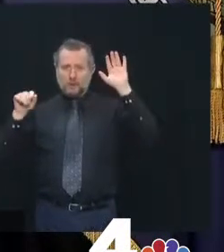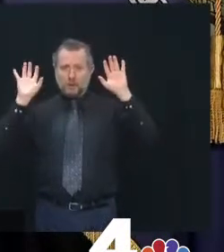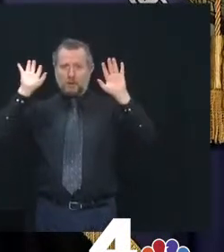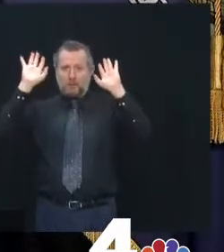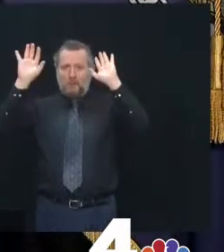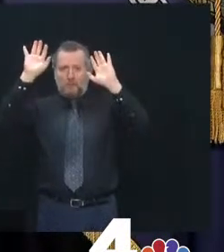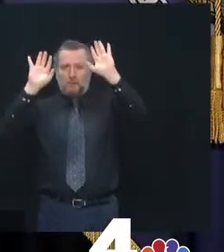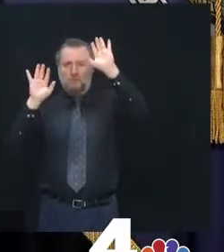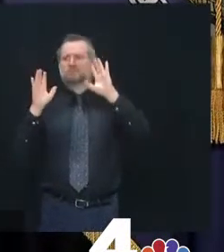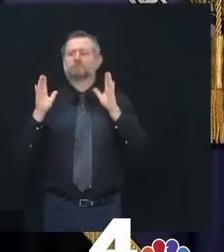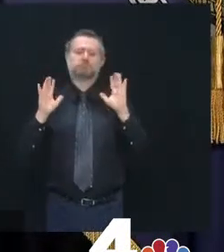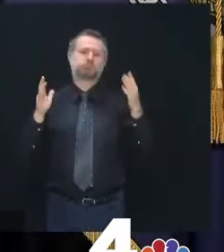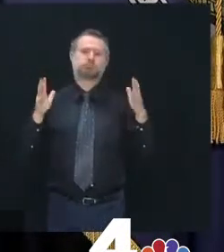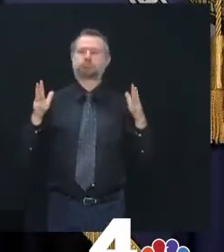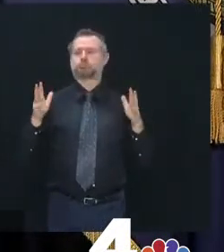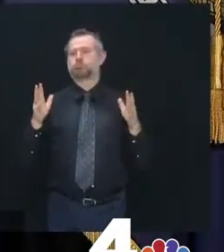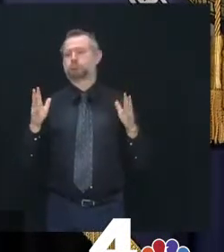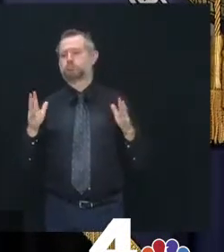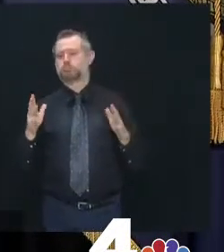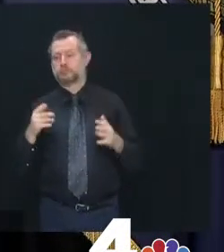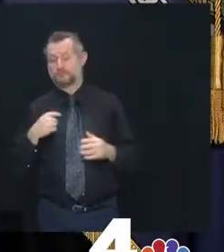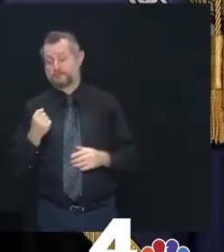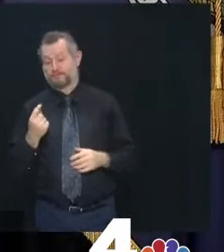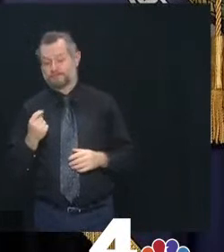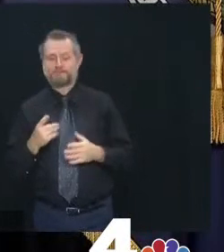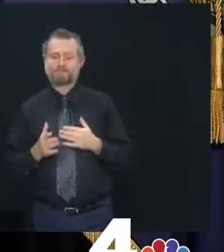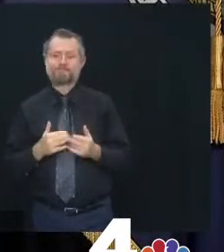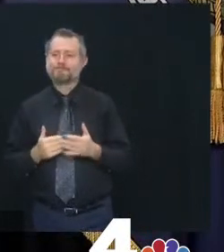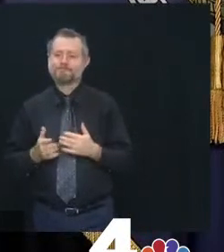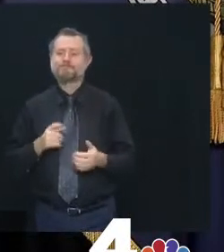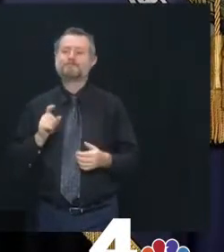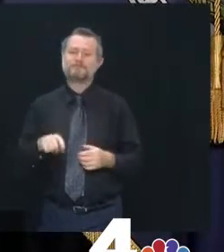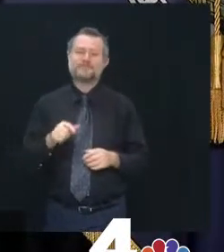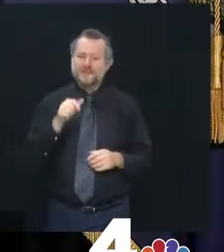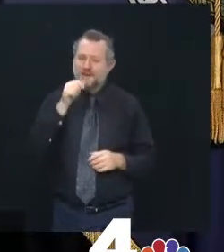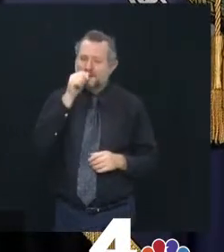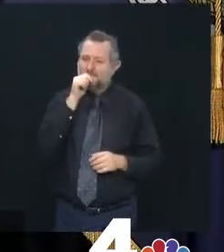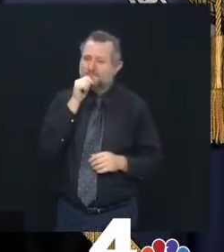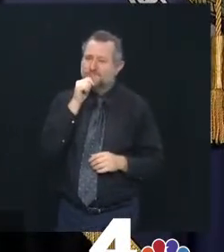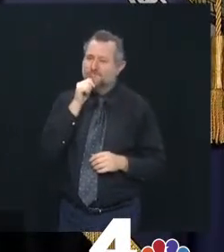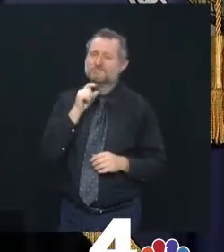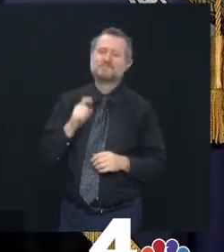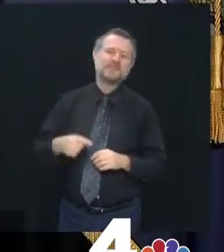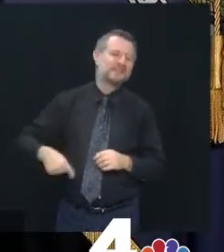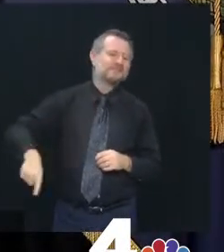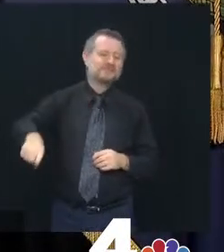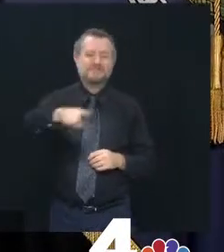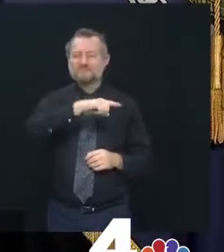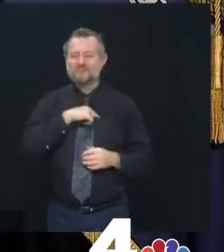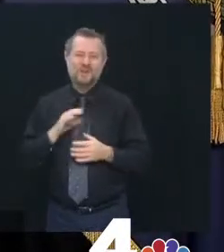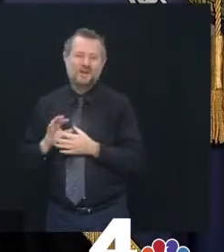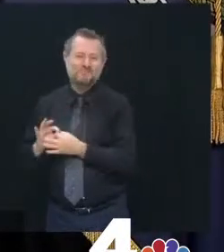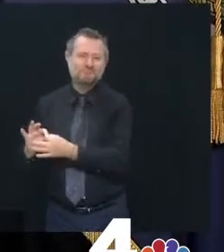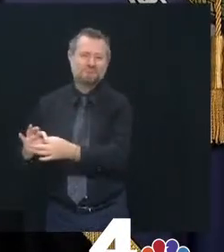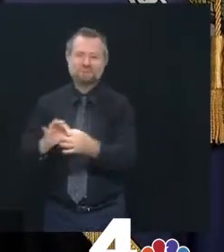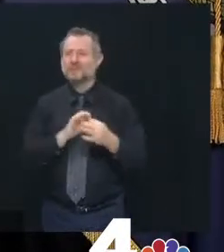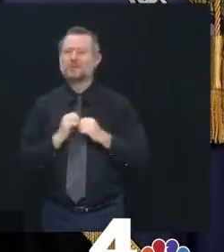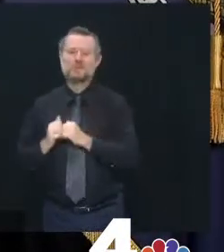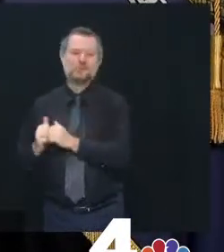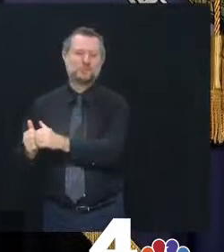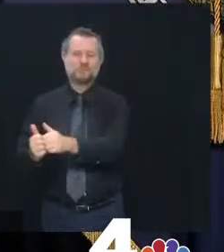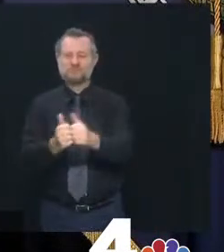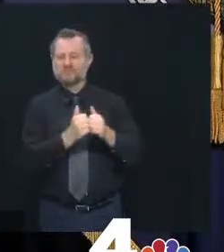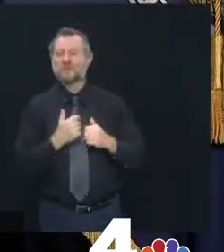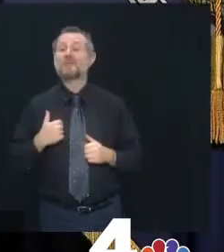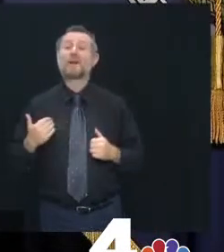is something we do as a community and as a collective and as a social responsibility